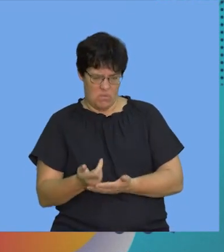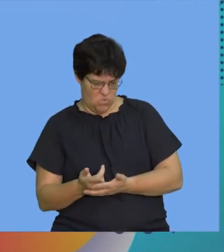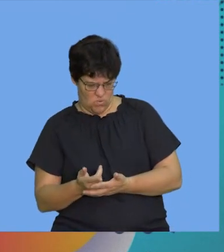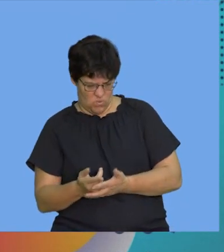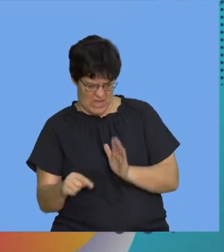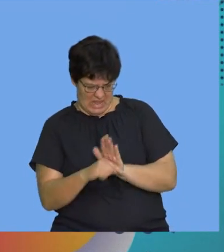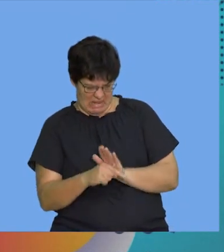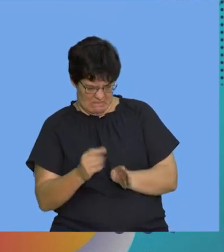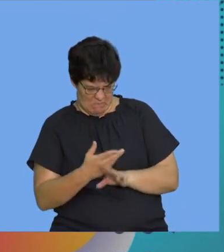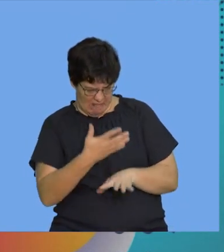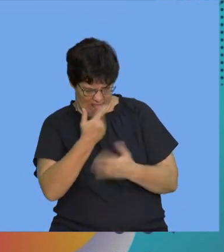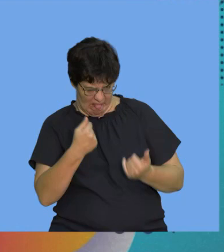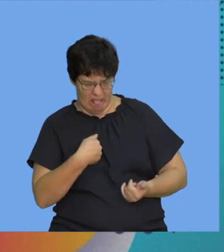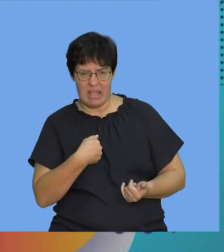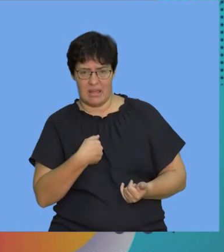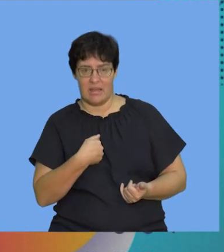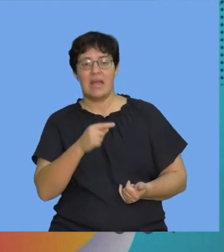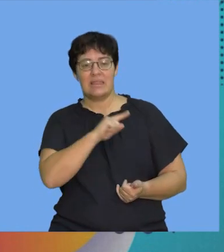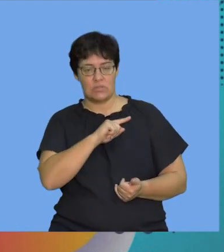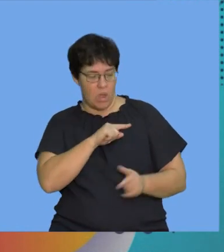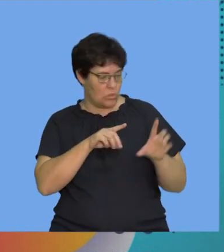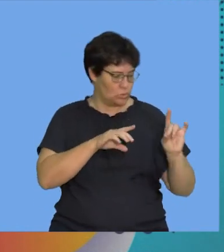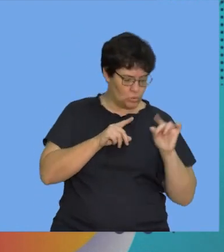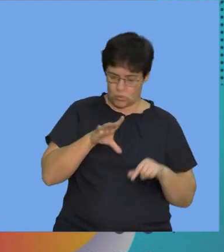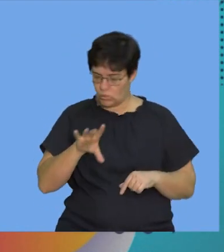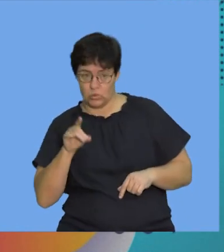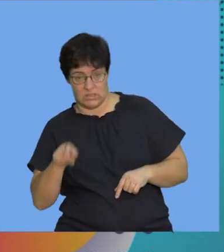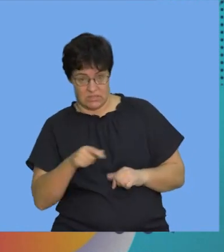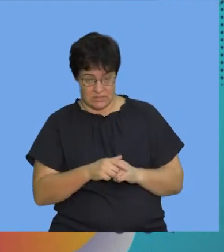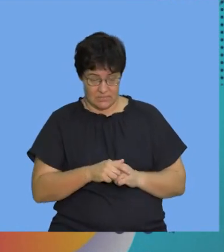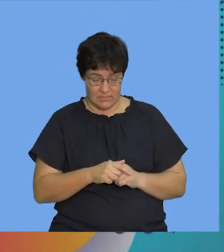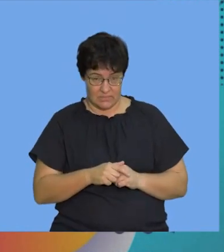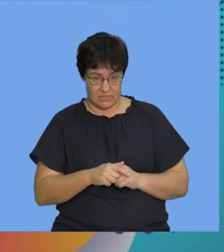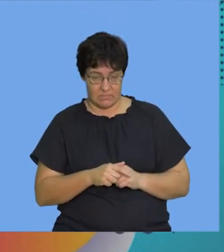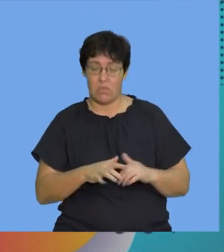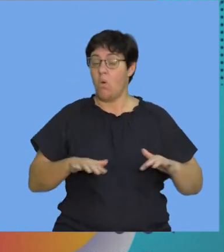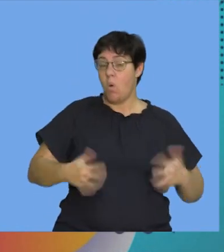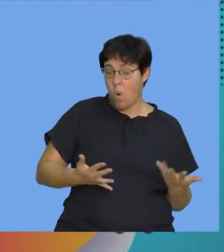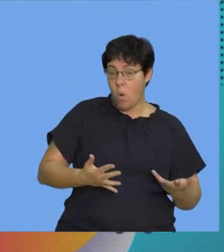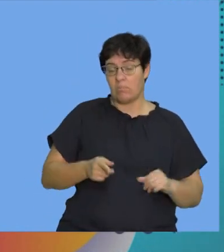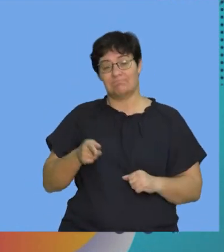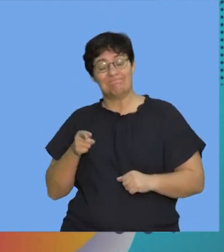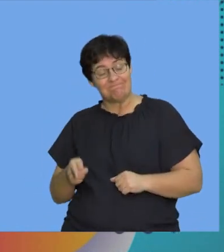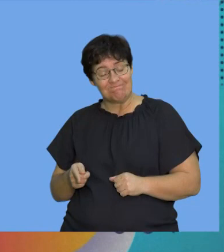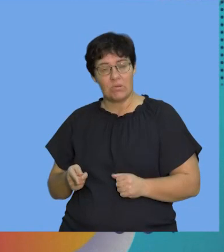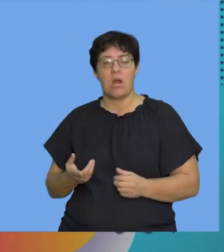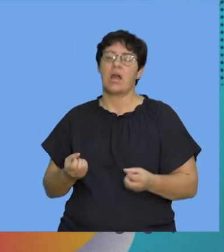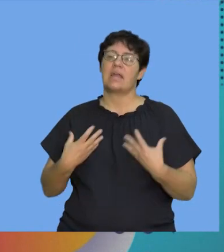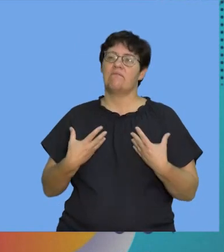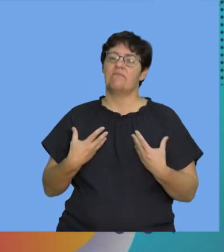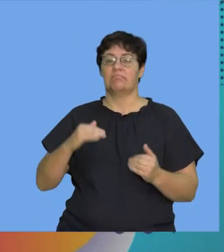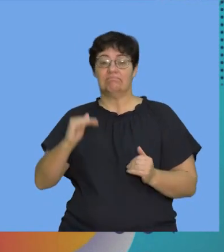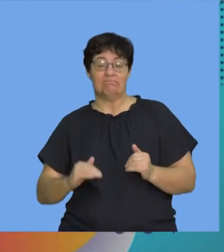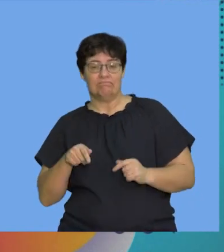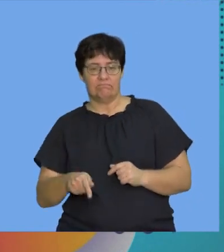with the negative denominator. That's why they choose which one between the two. Or the other one will give you a denominator that